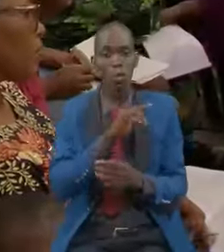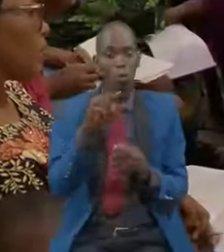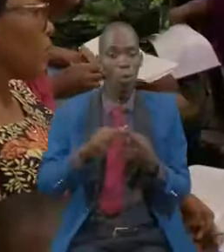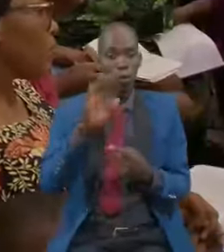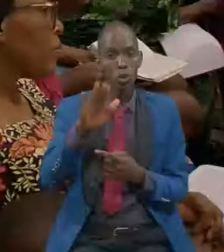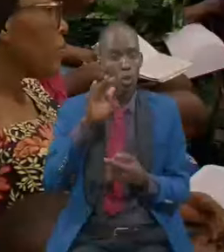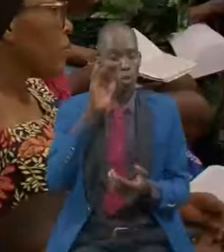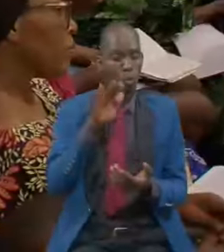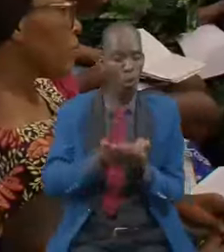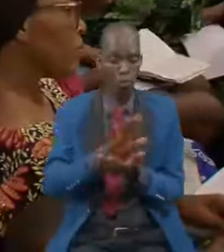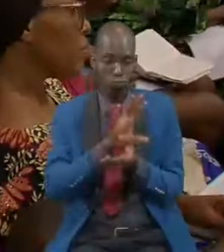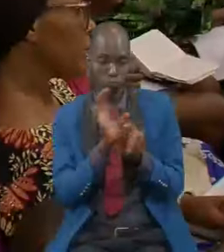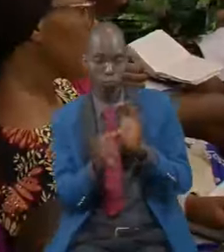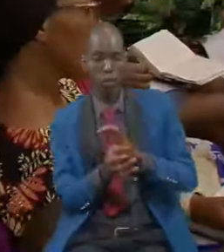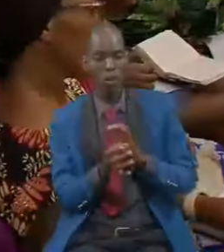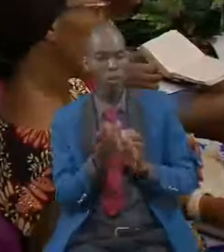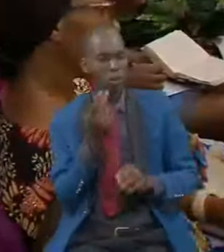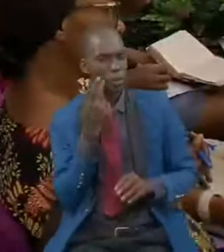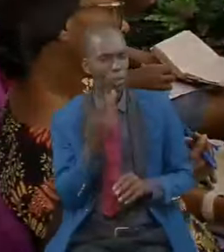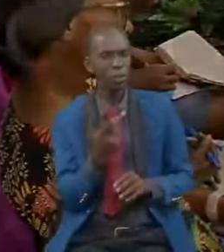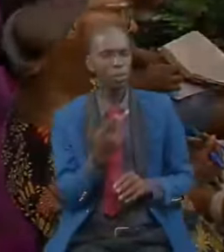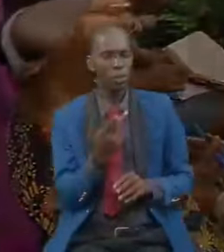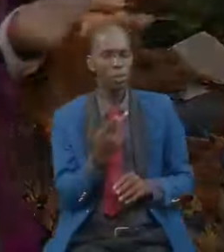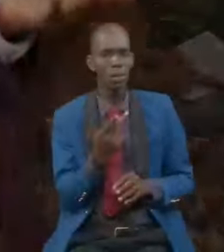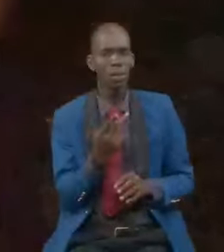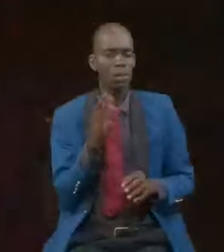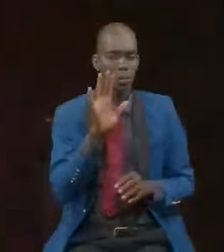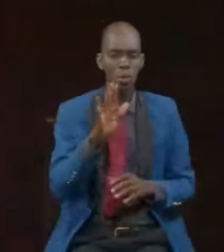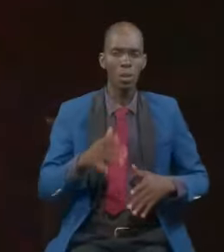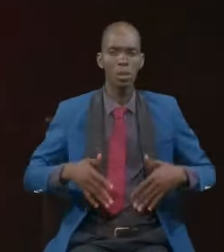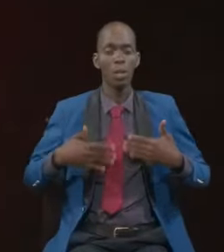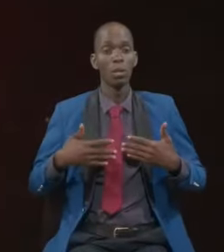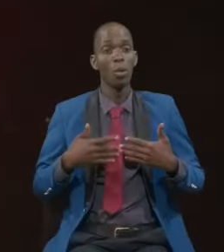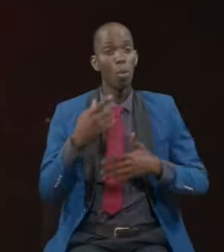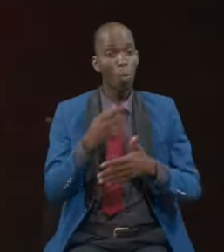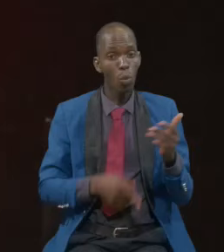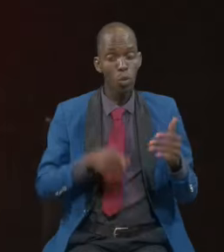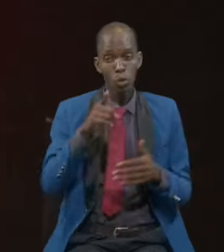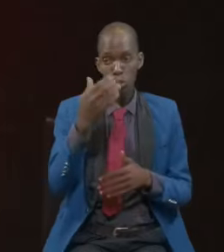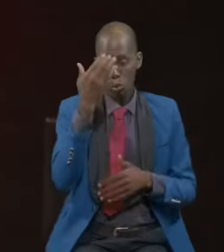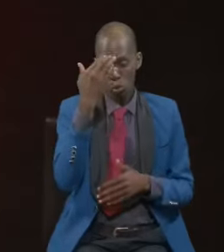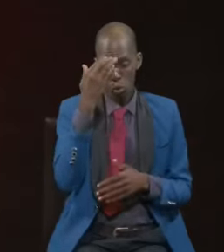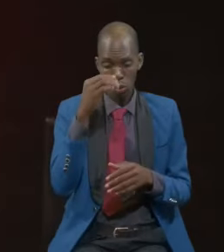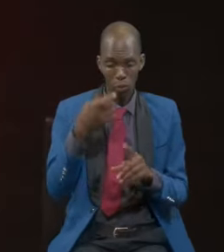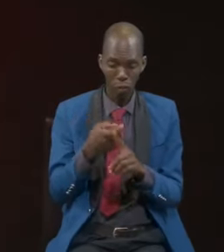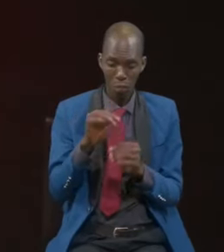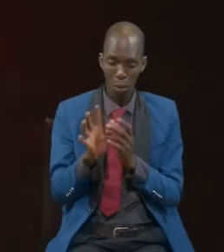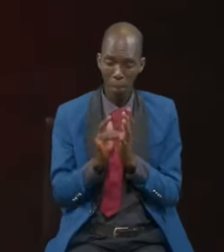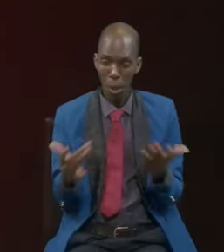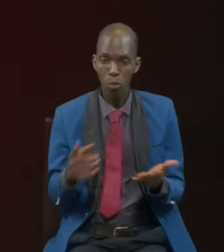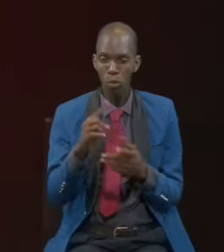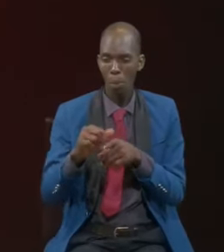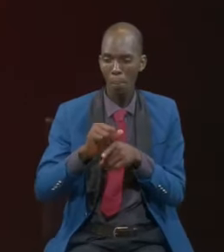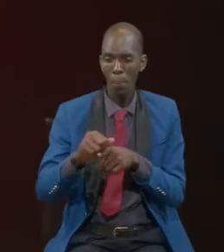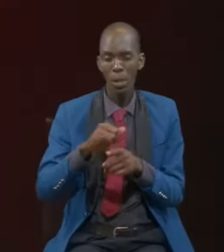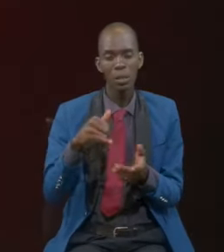your life. That, you know, what you know in the Bible, you practice it at home. And because of that,